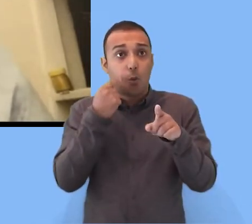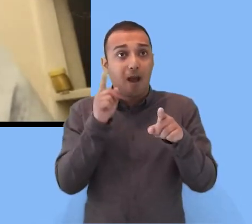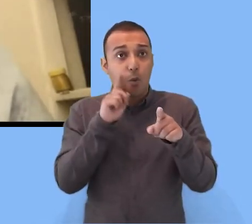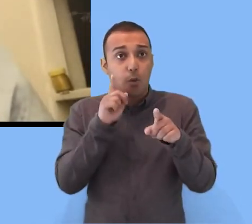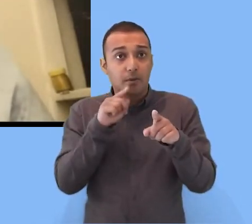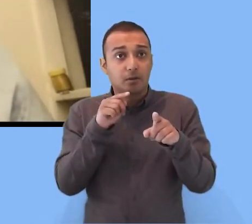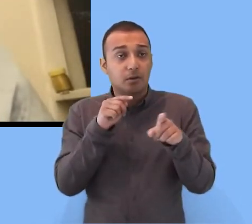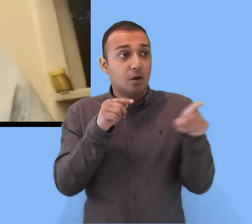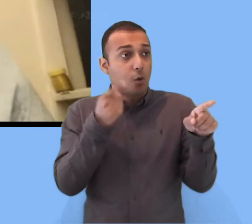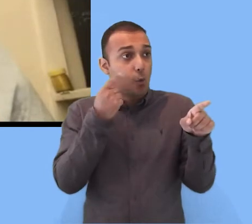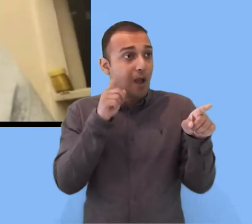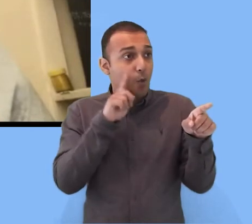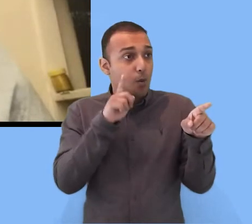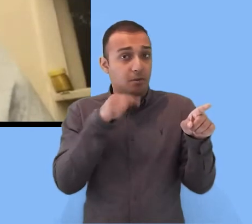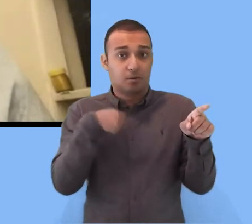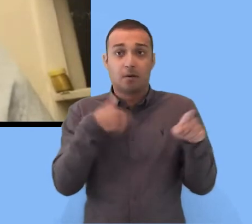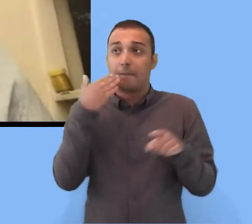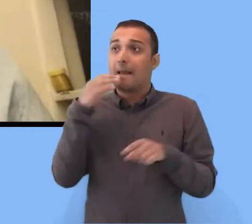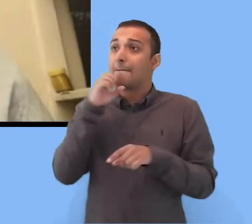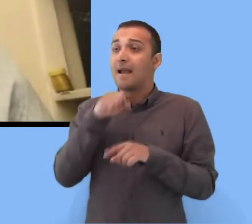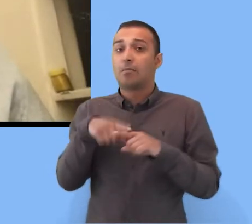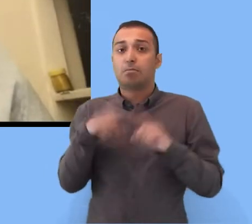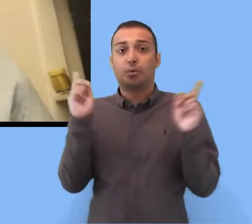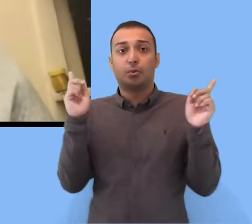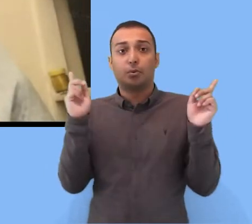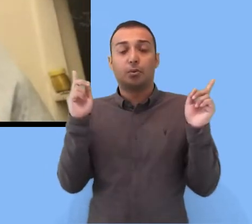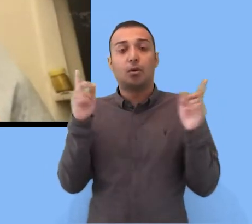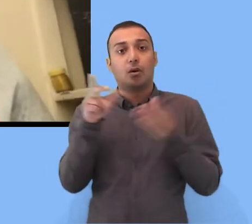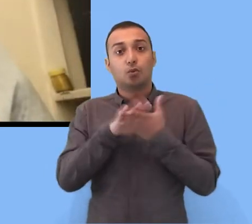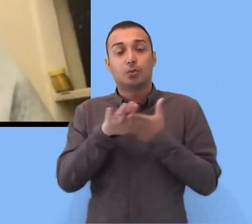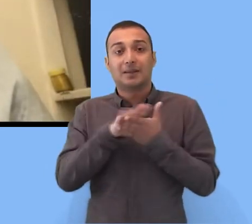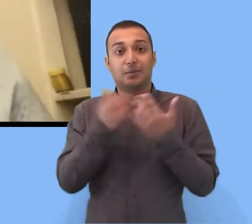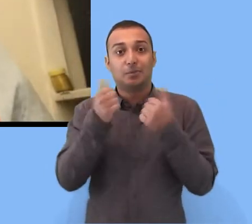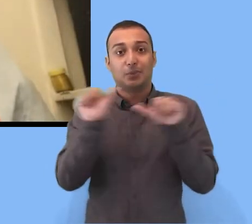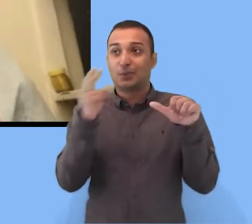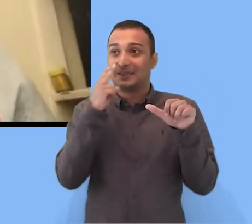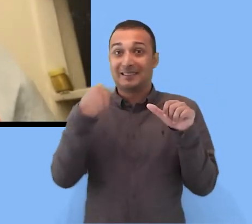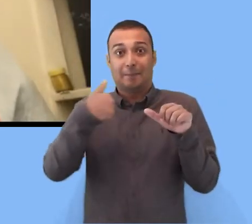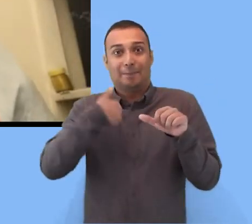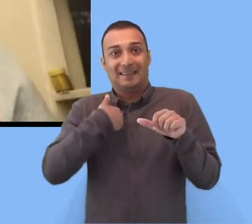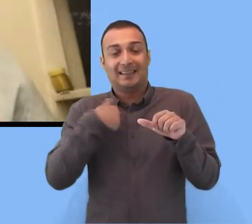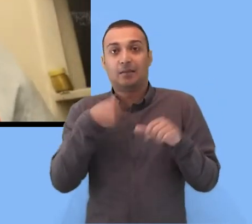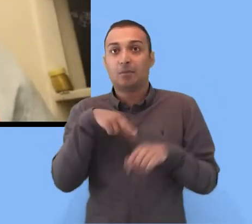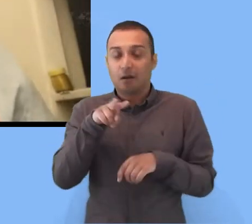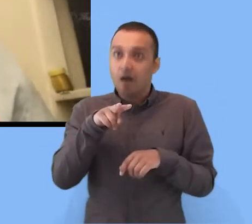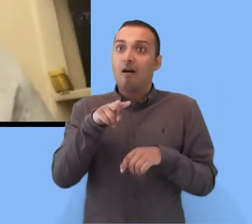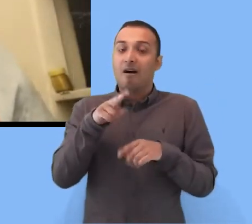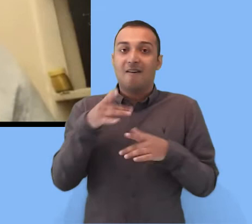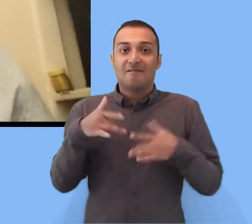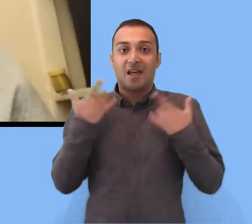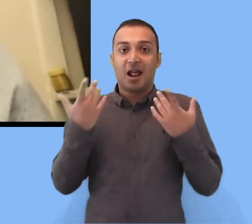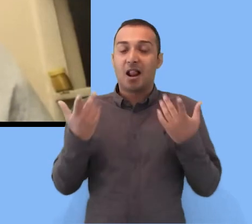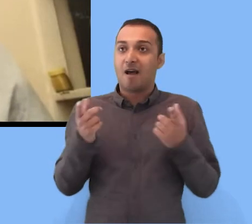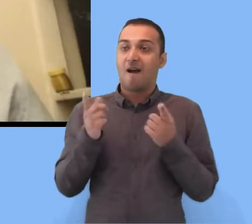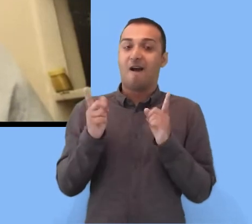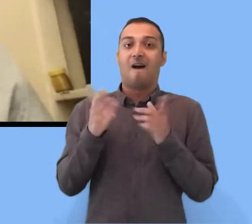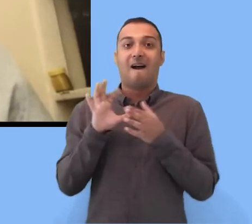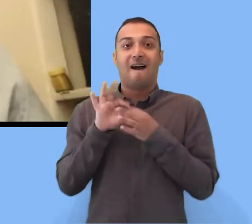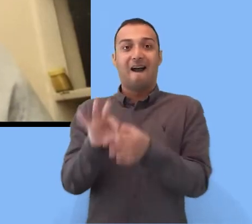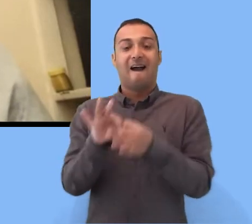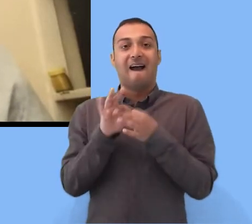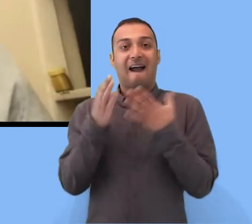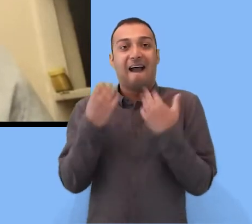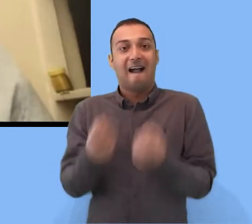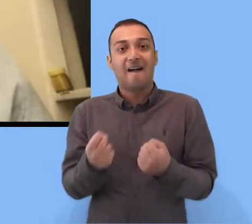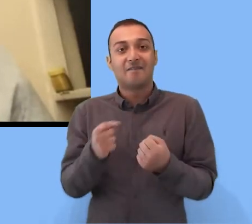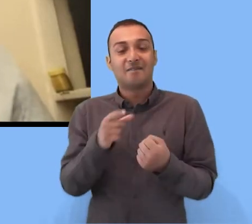fresh air, you know, because I'm able to meet them at their level and communicate and connect with them in a way